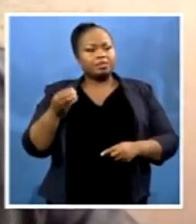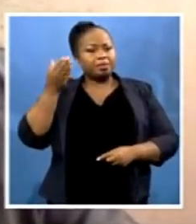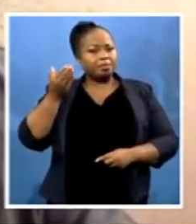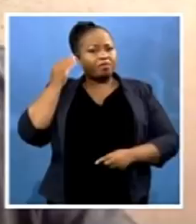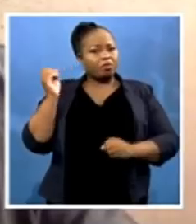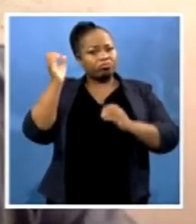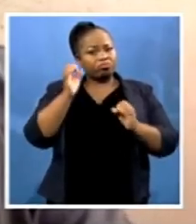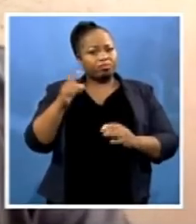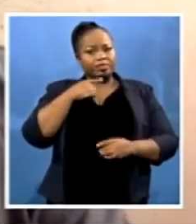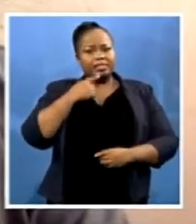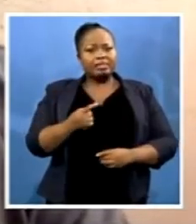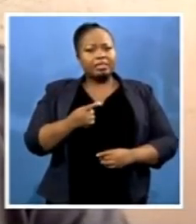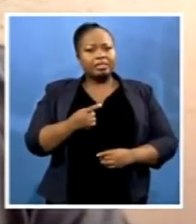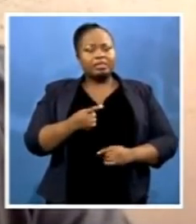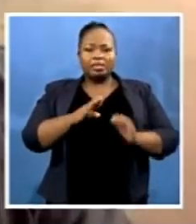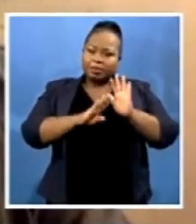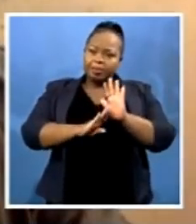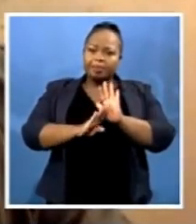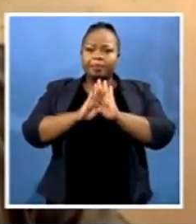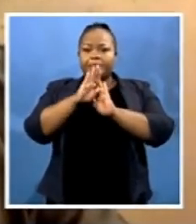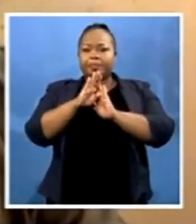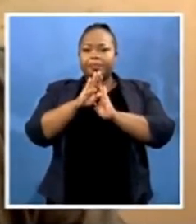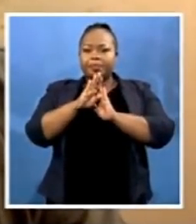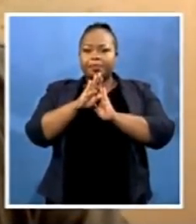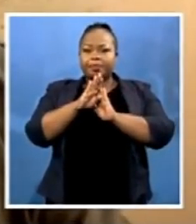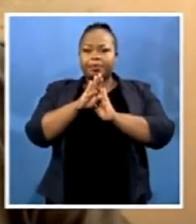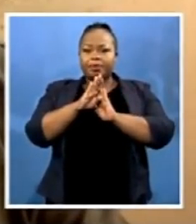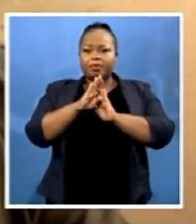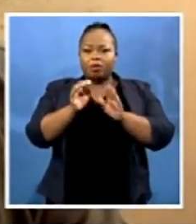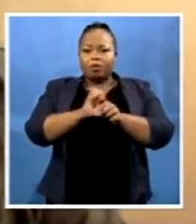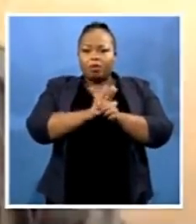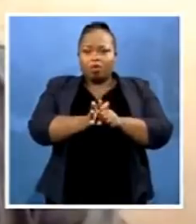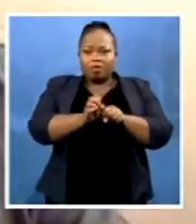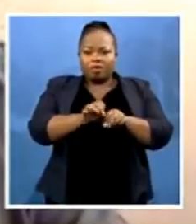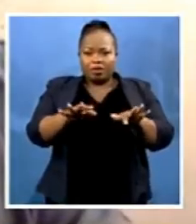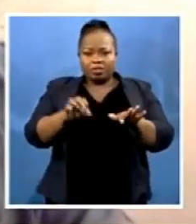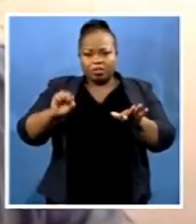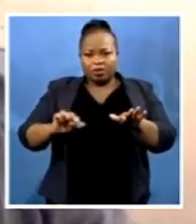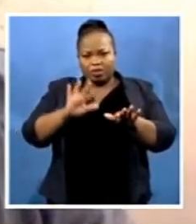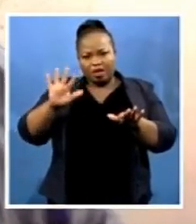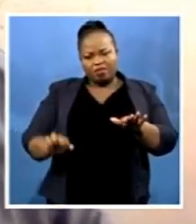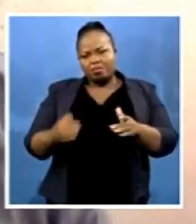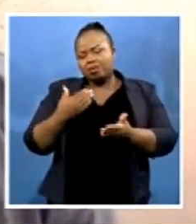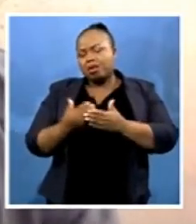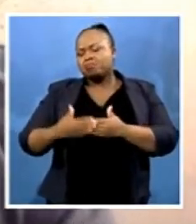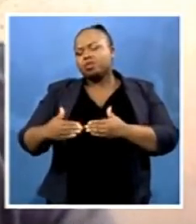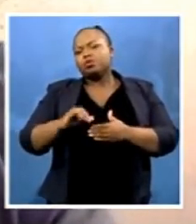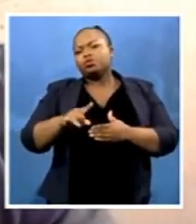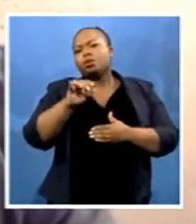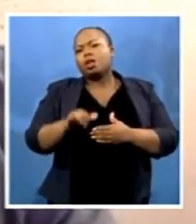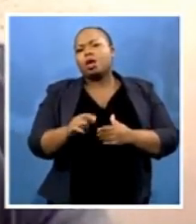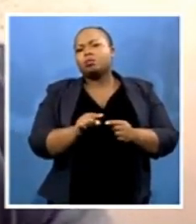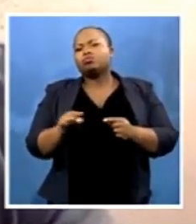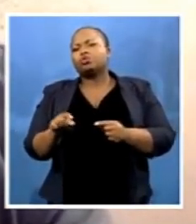for the pandemic in places like South Africa could be around July and September. As these African